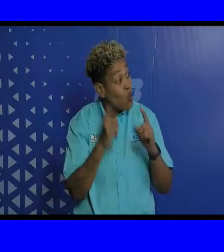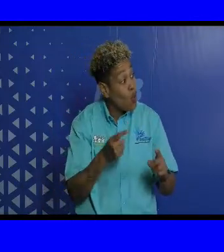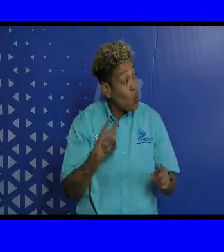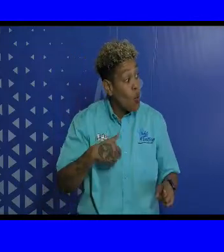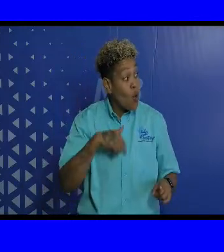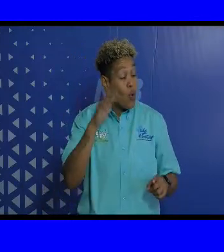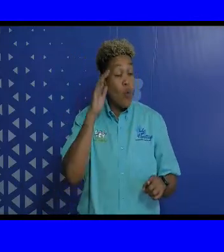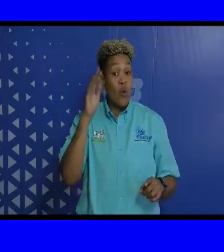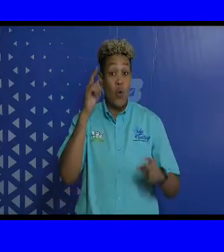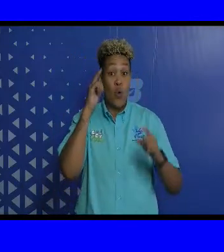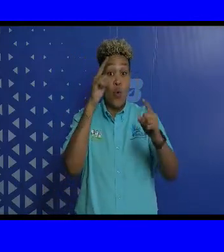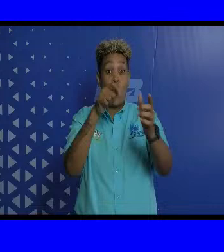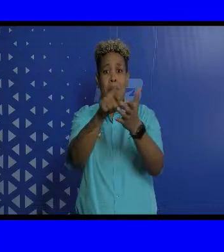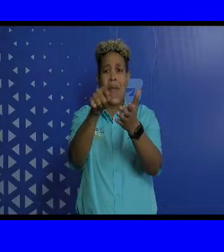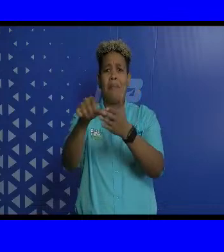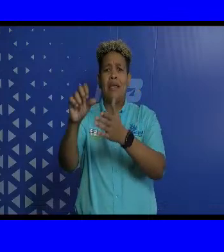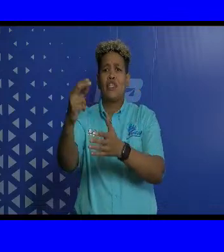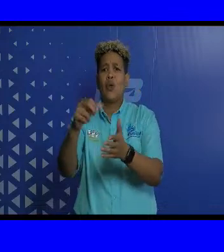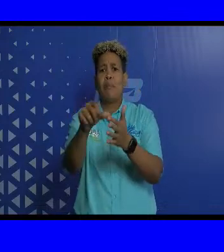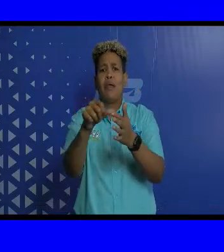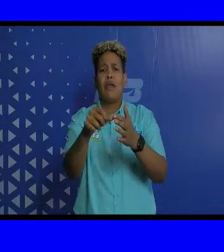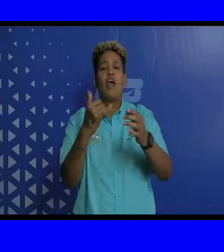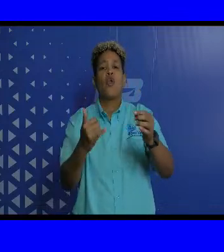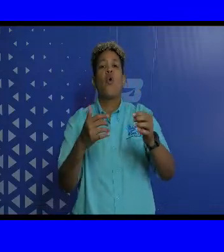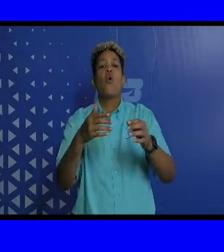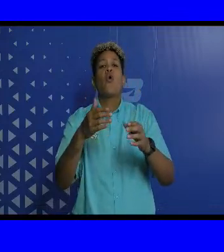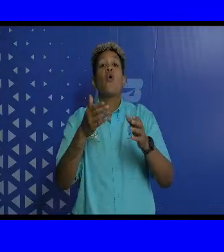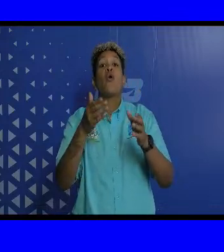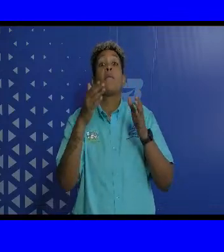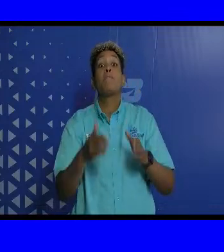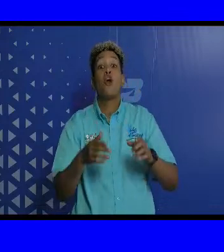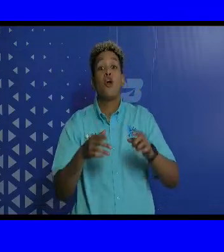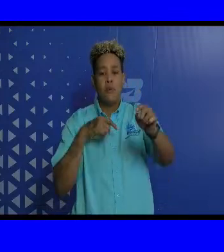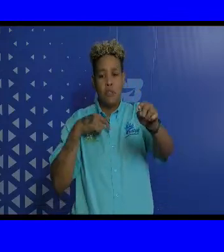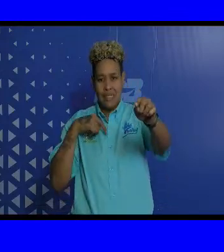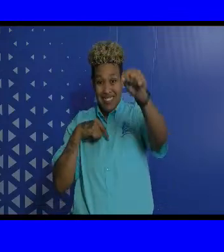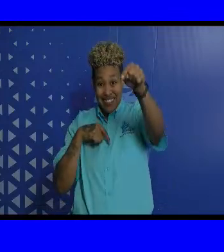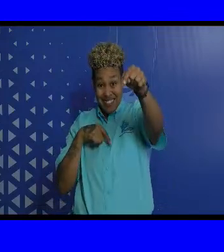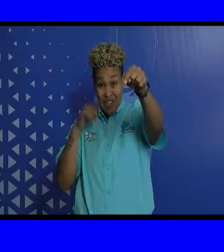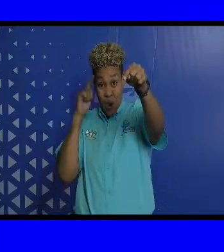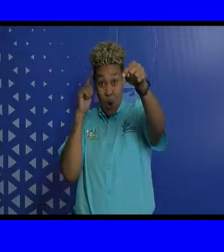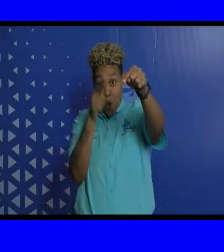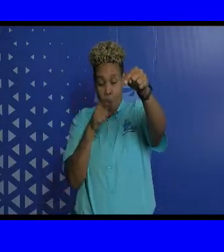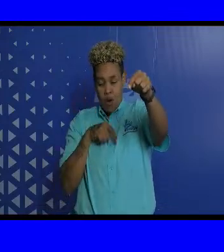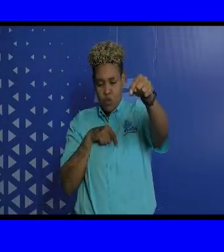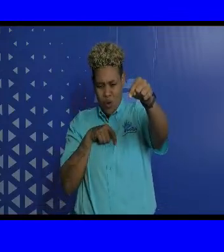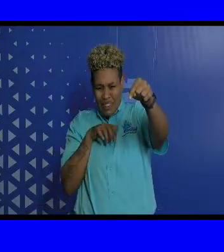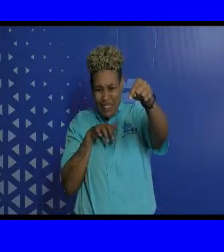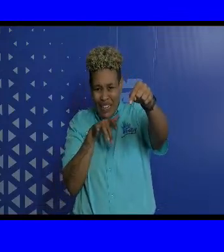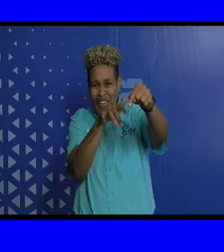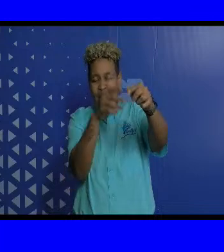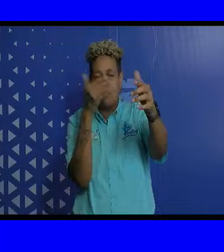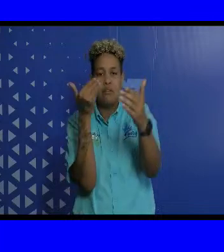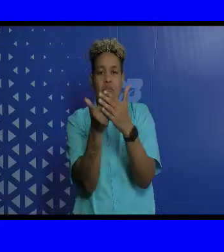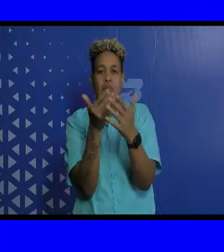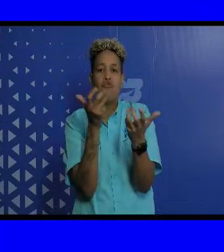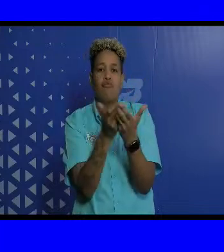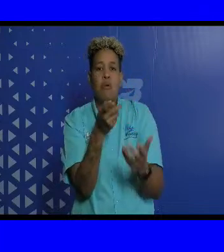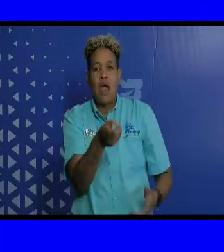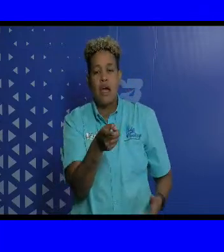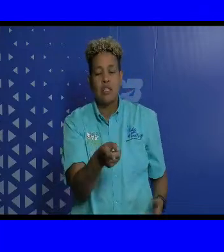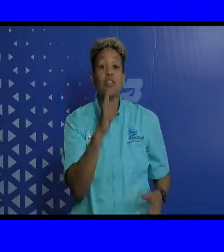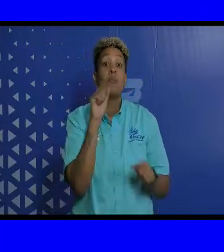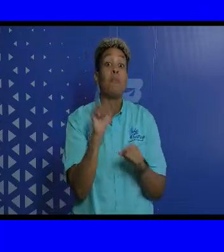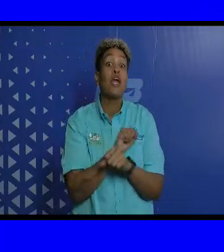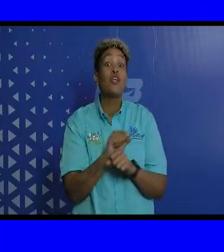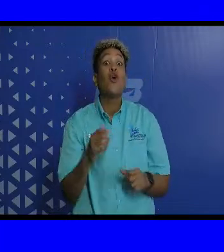we'll now we are in the process of re-engineering, reverse engineering, everything from that to